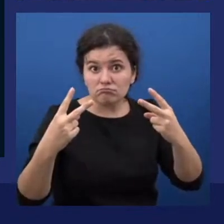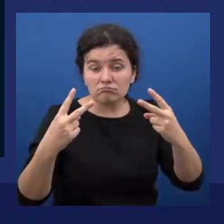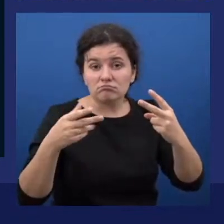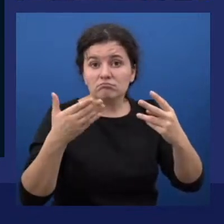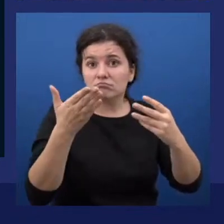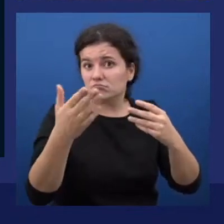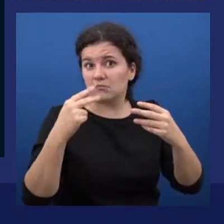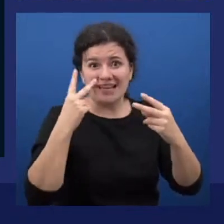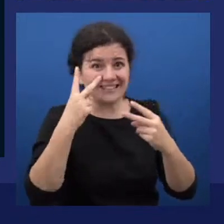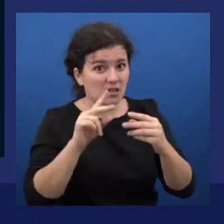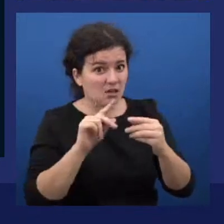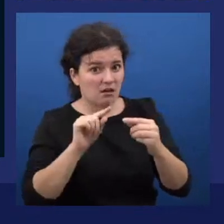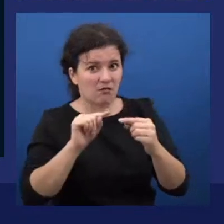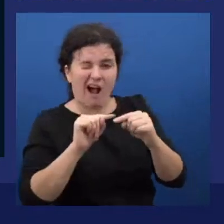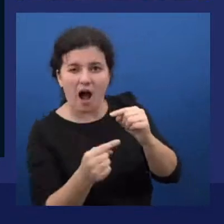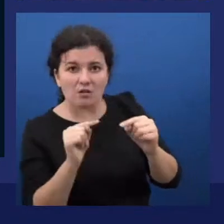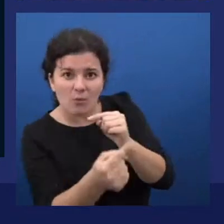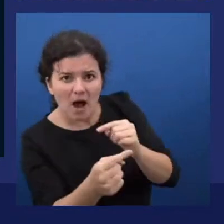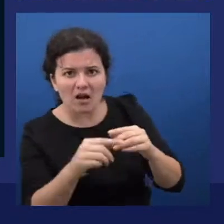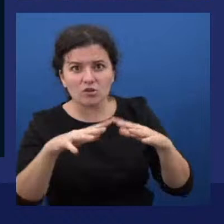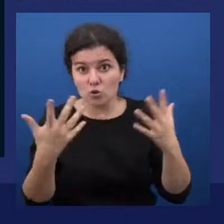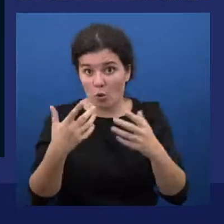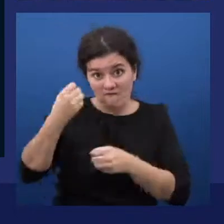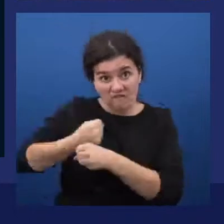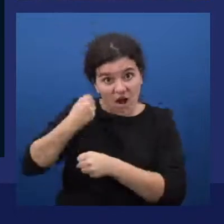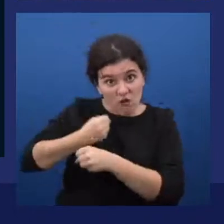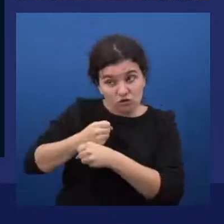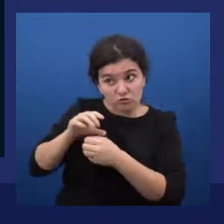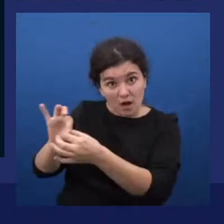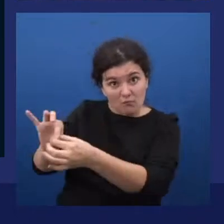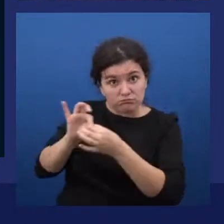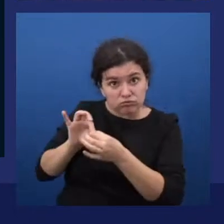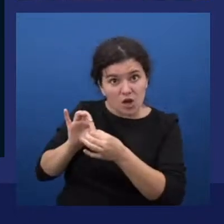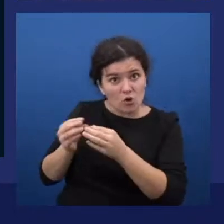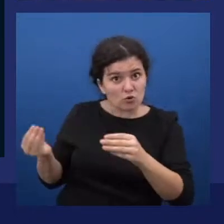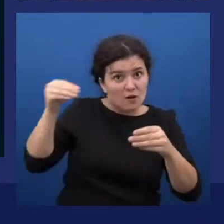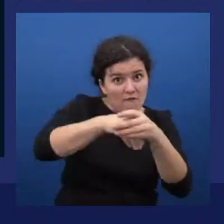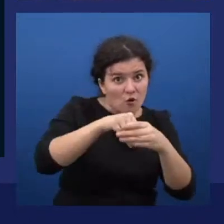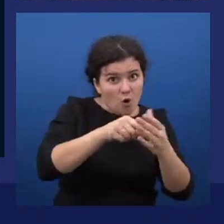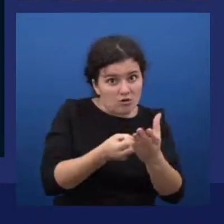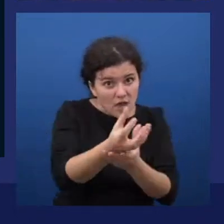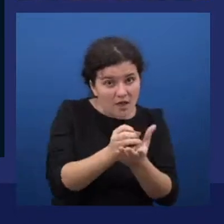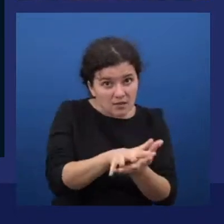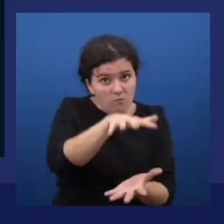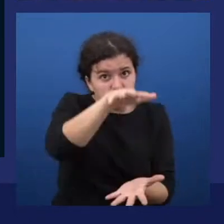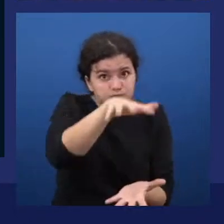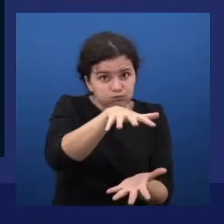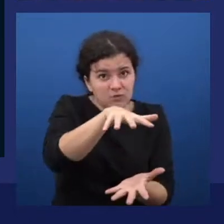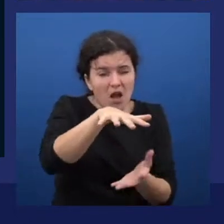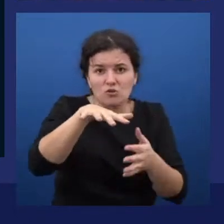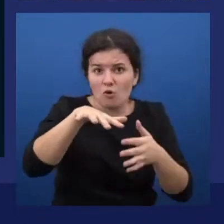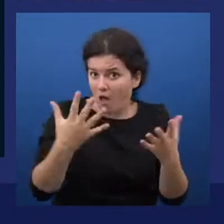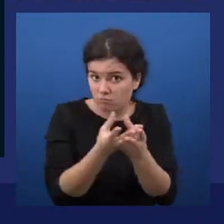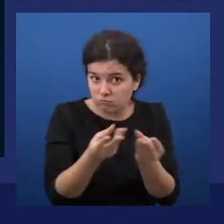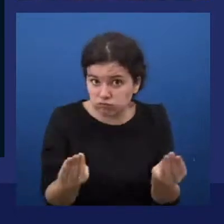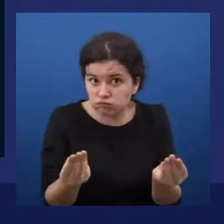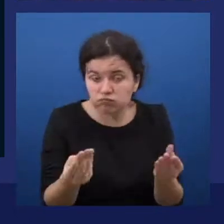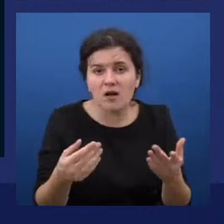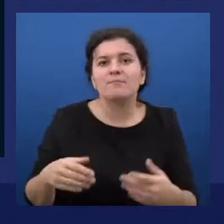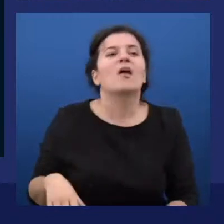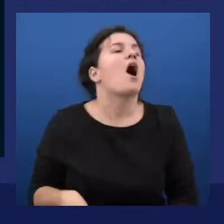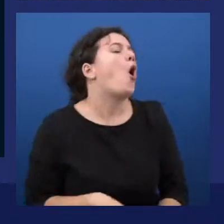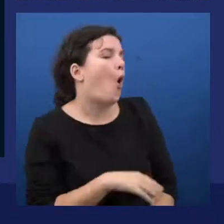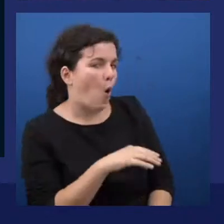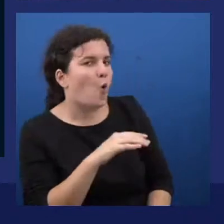maybe to do something with the data and send it off to the user? Yeah, that's a good question. You definitely can